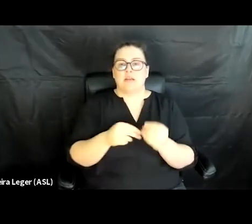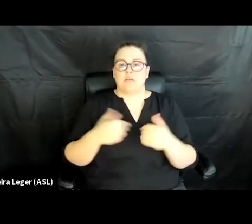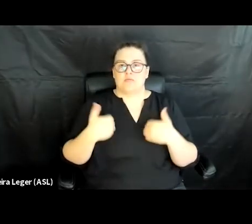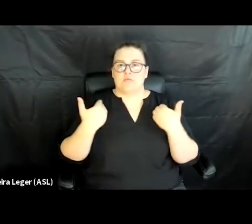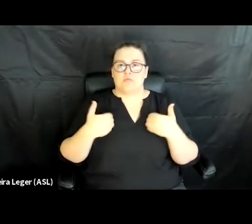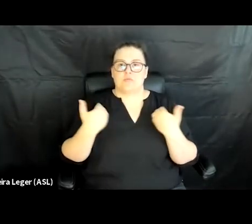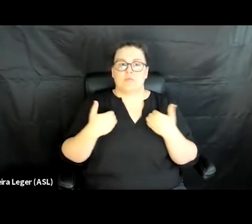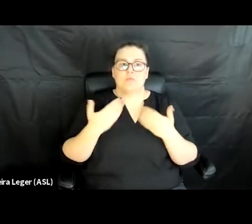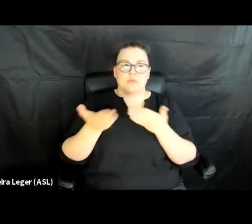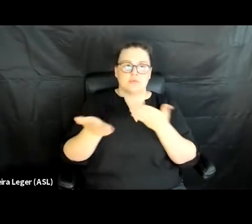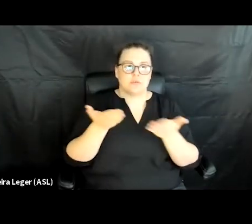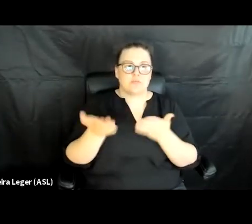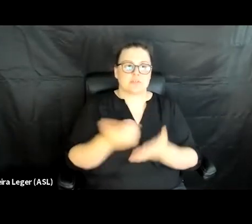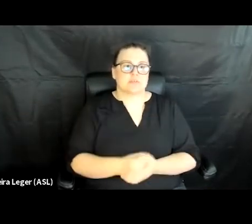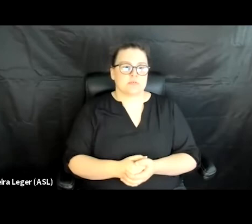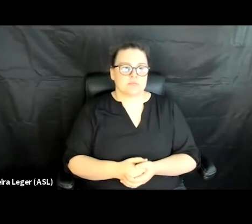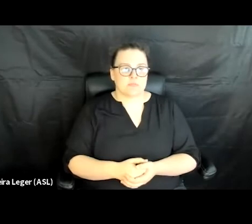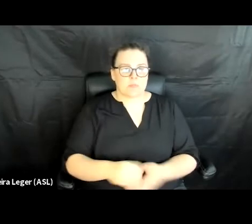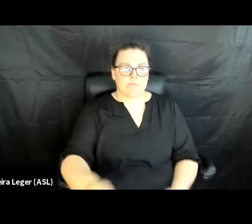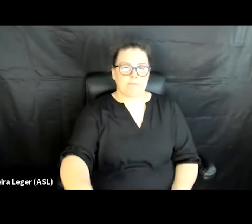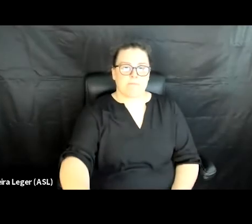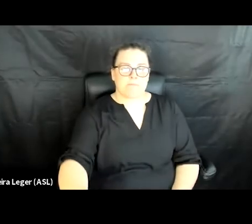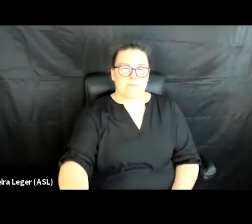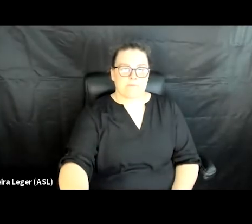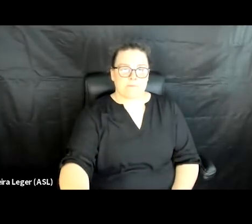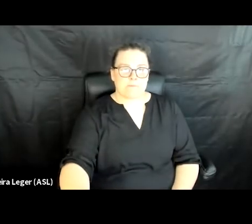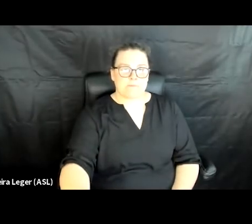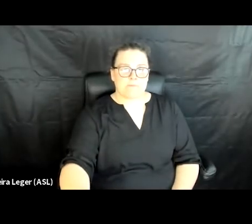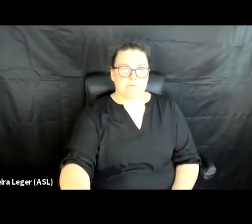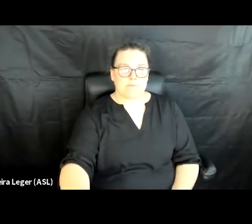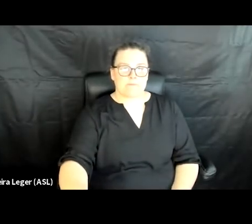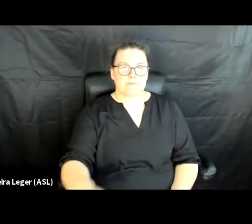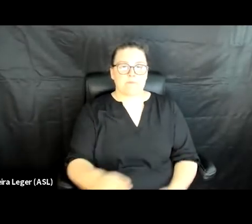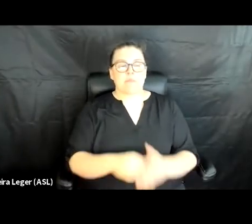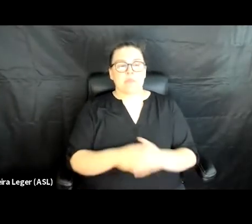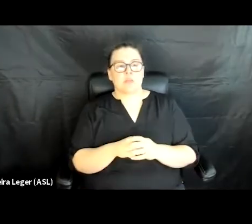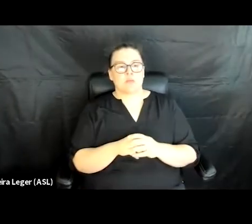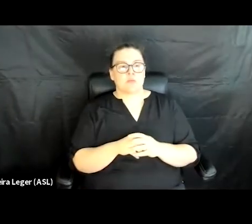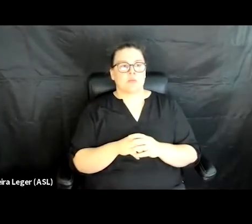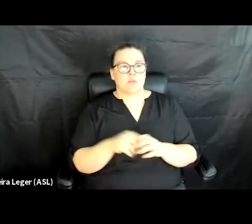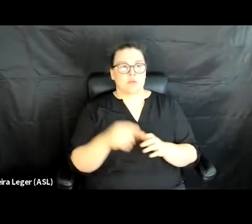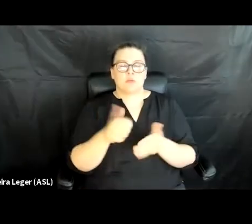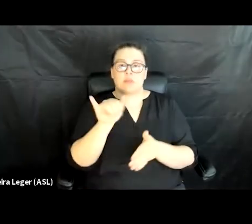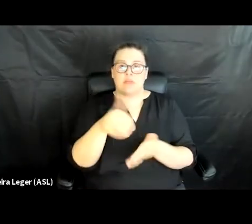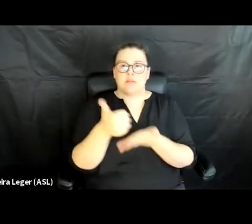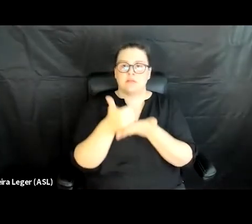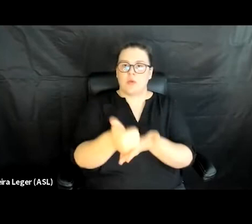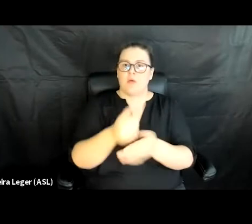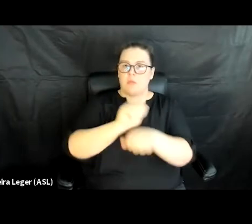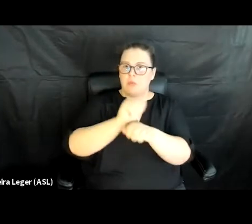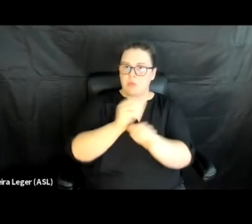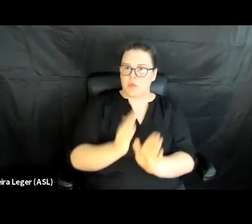apps, new digital resources to help employees and their dependents manage